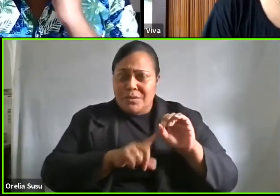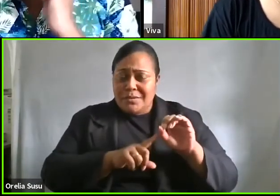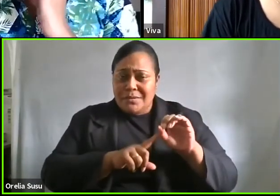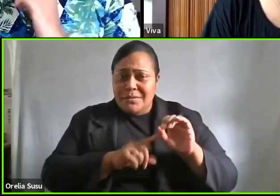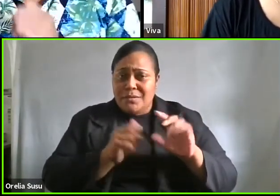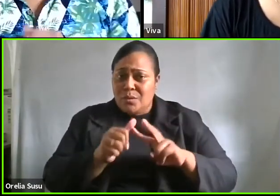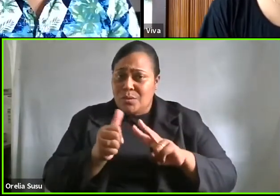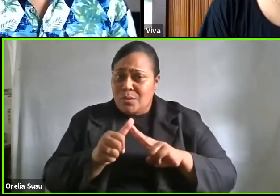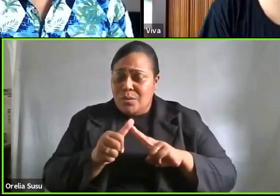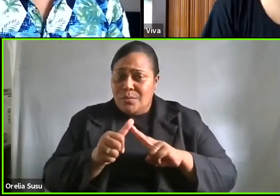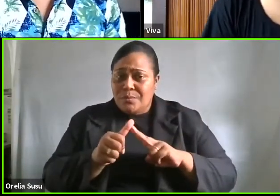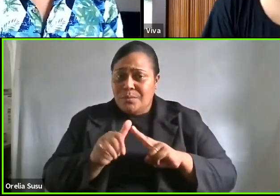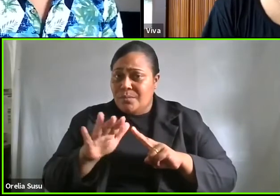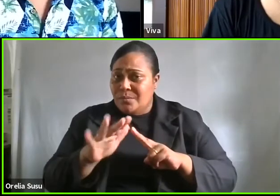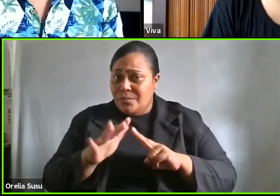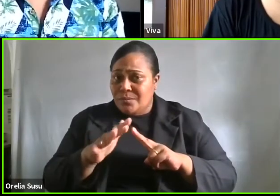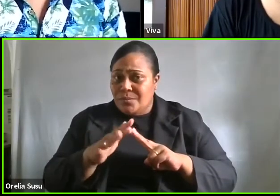maybe